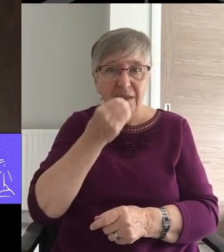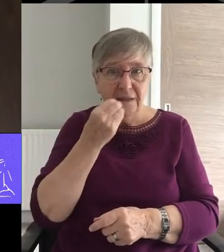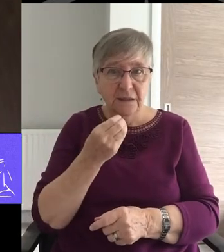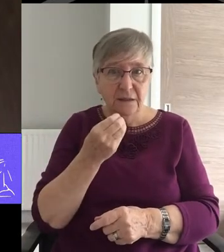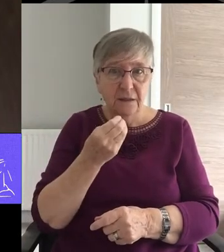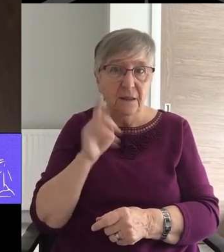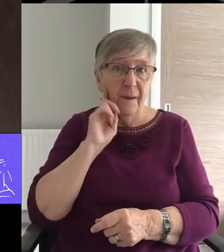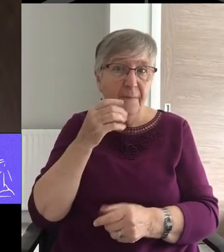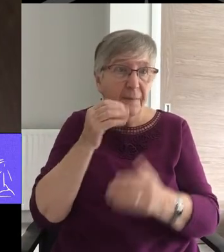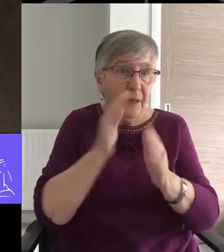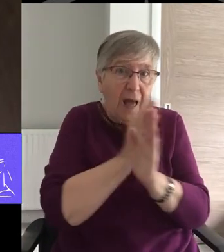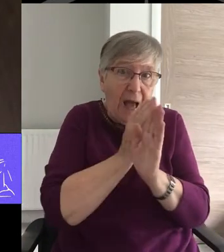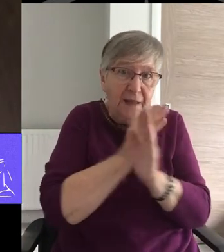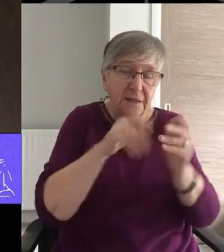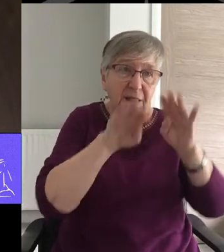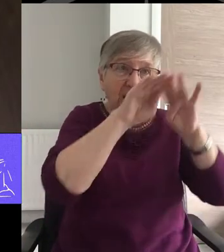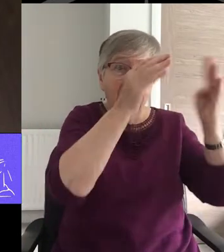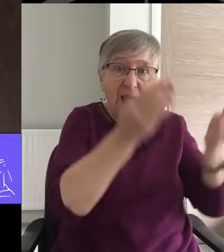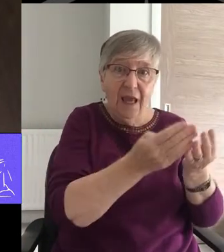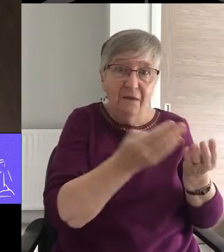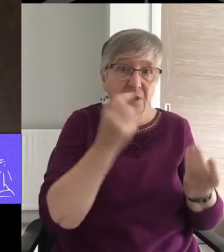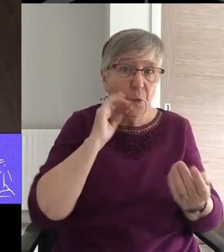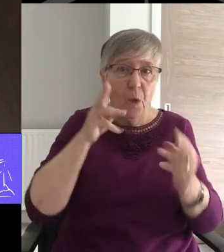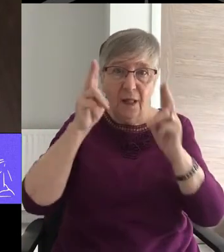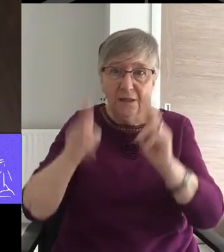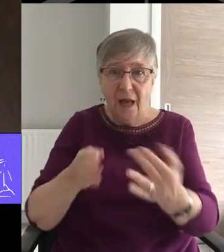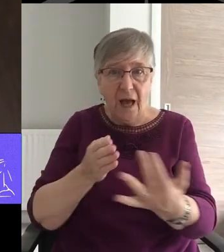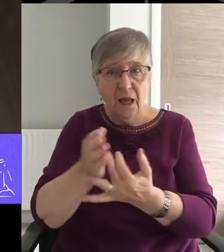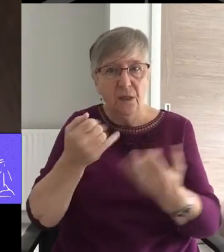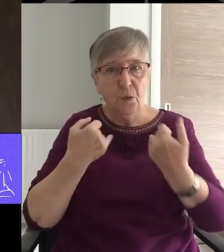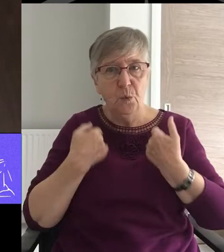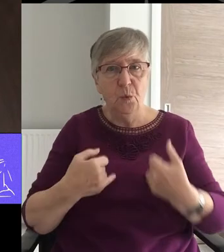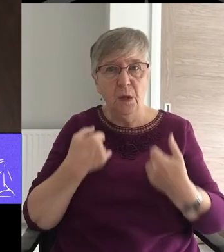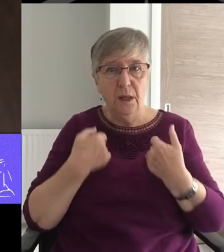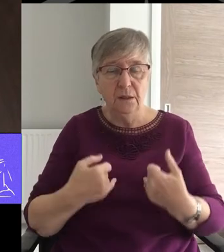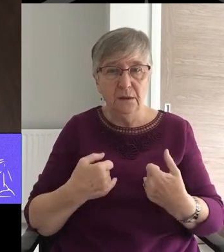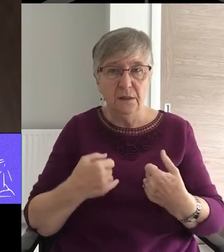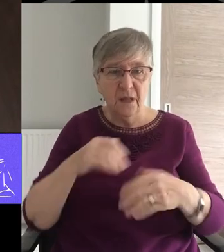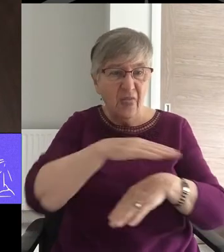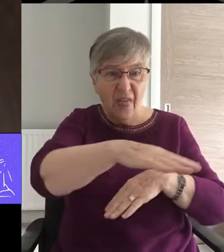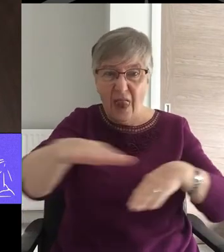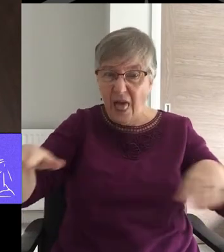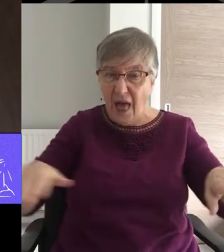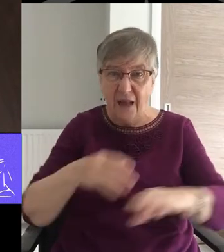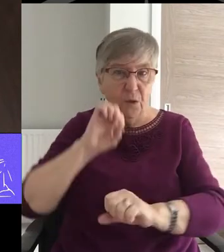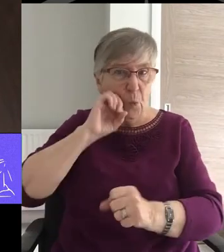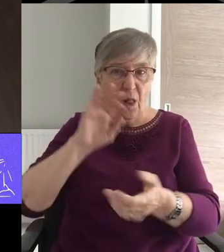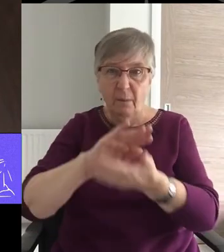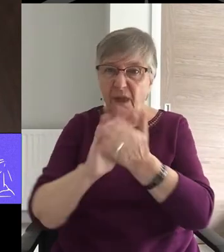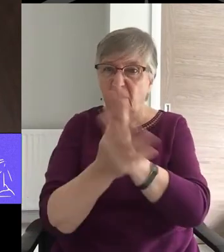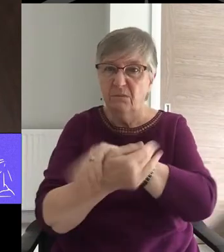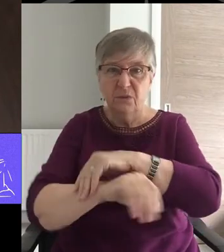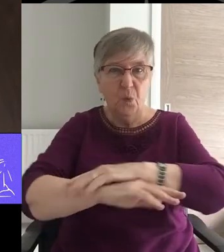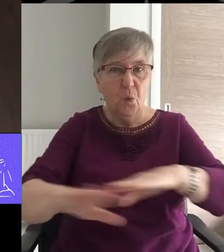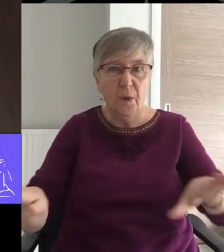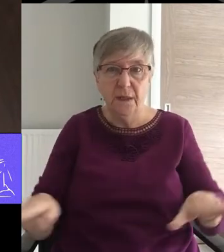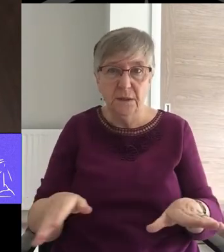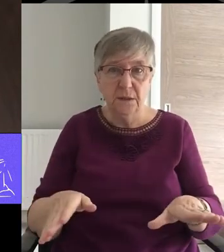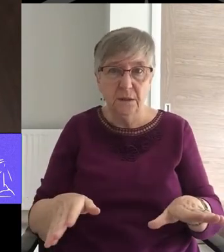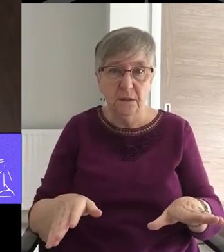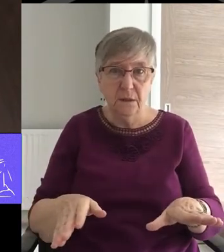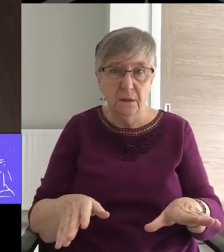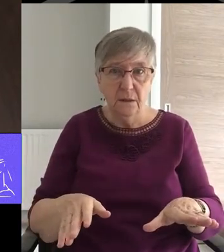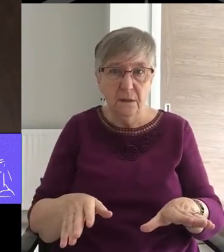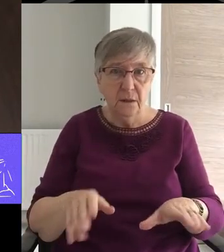caves will die of a plague. I will make the land a desolate waste, and her proud strength will